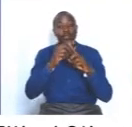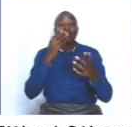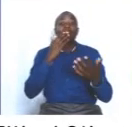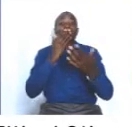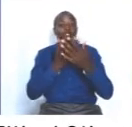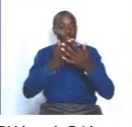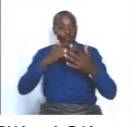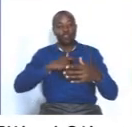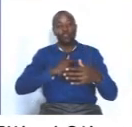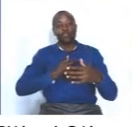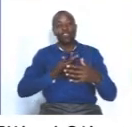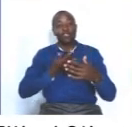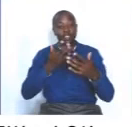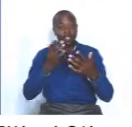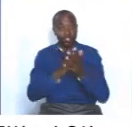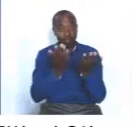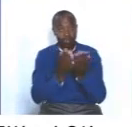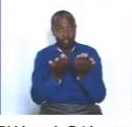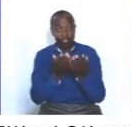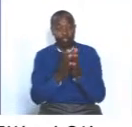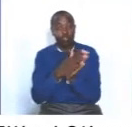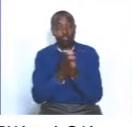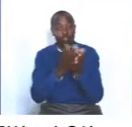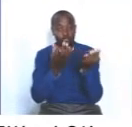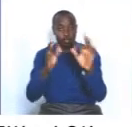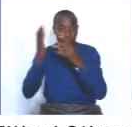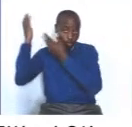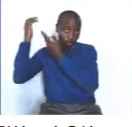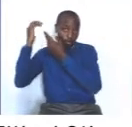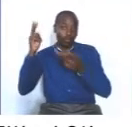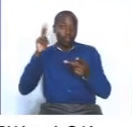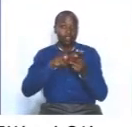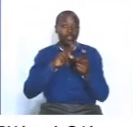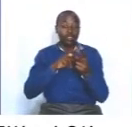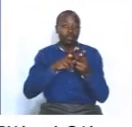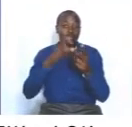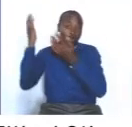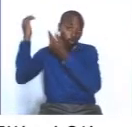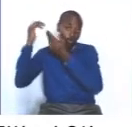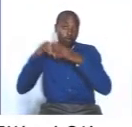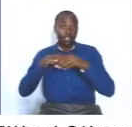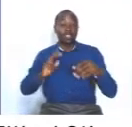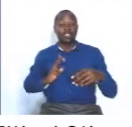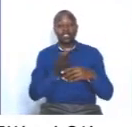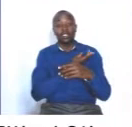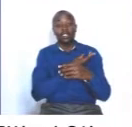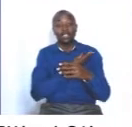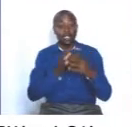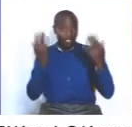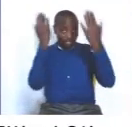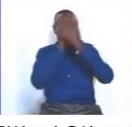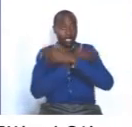filling its pages with stories of hope. Thank you for keeping the spark of hope alive in us, no matter how dark